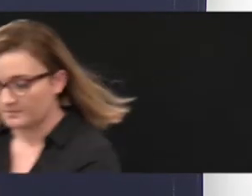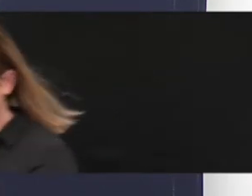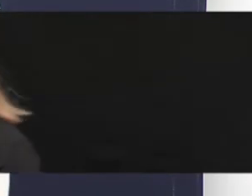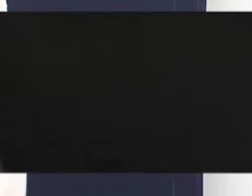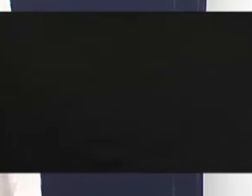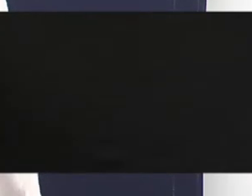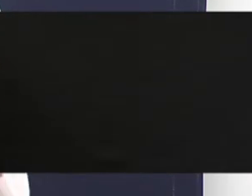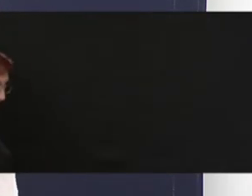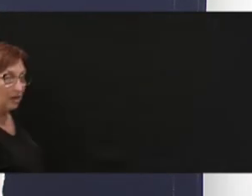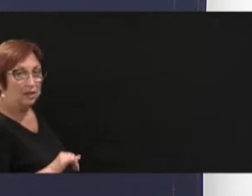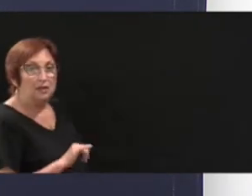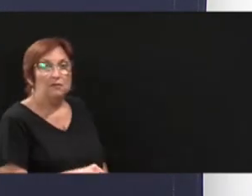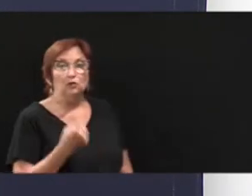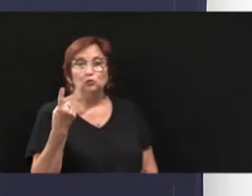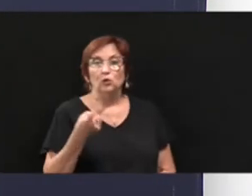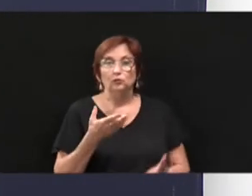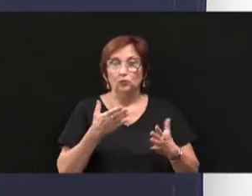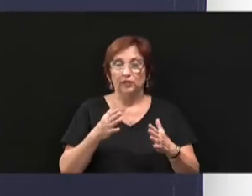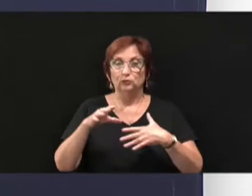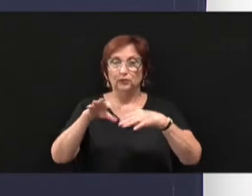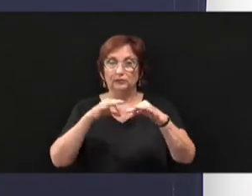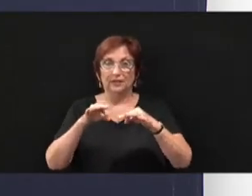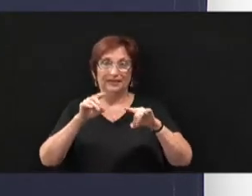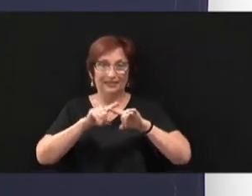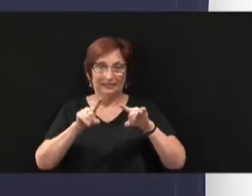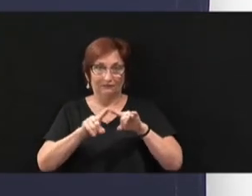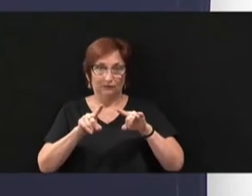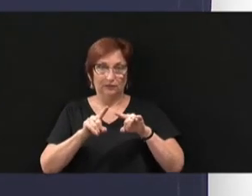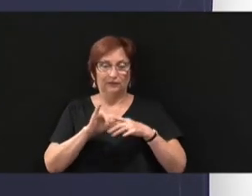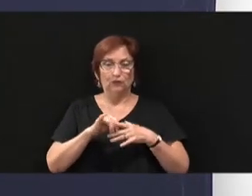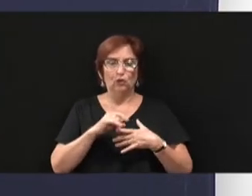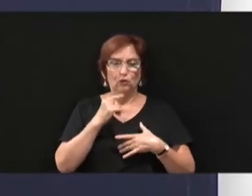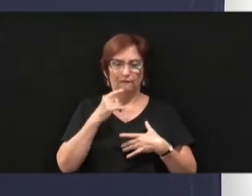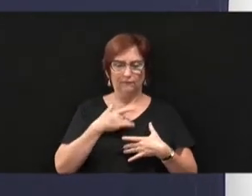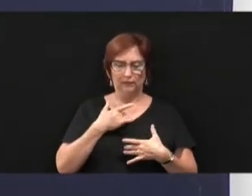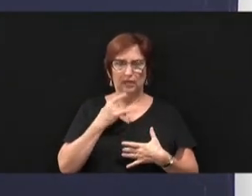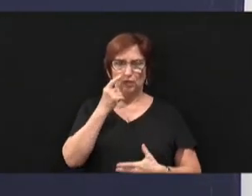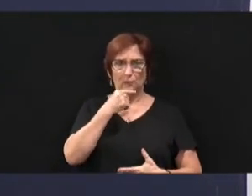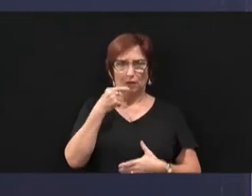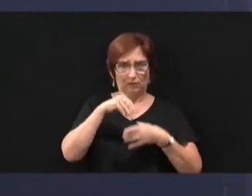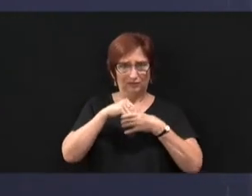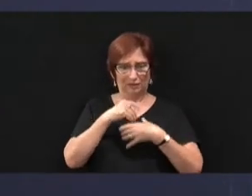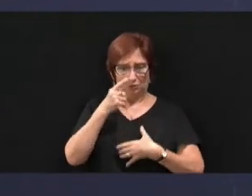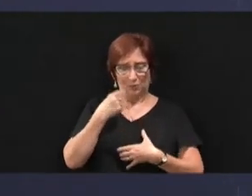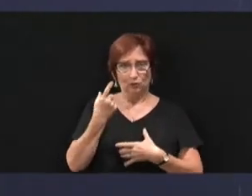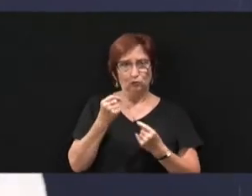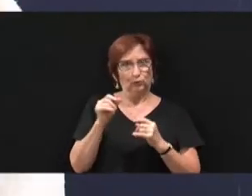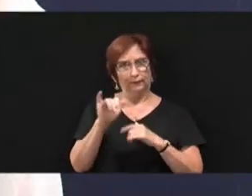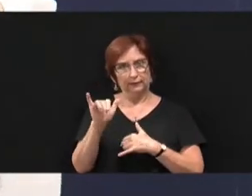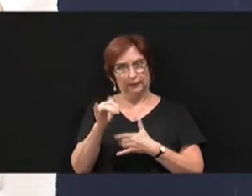difference, even though your mouth isn't doing anything different. Same thing for the V and the F.